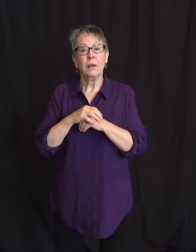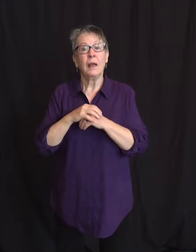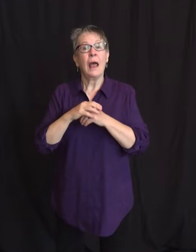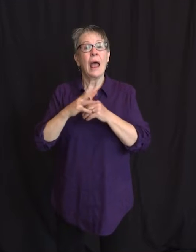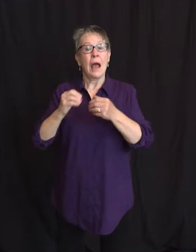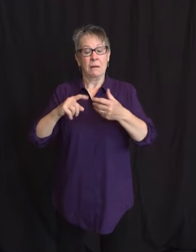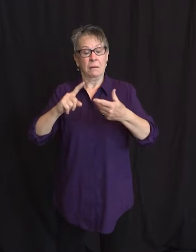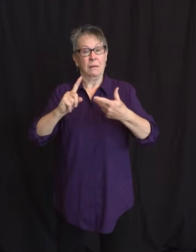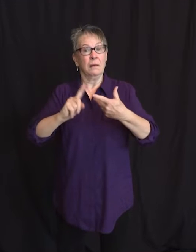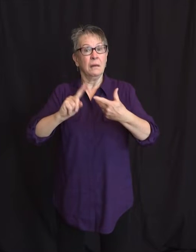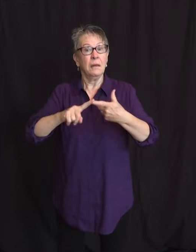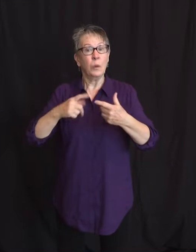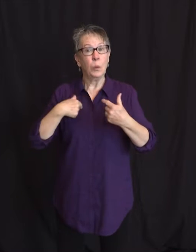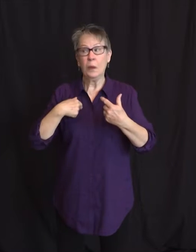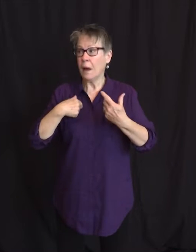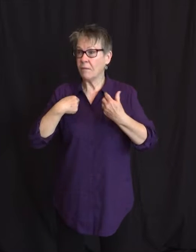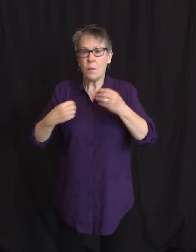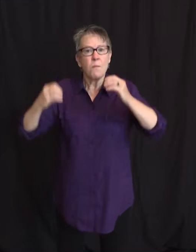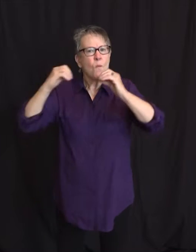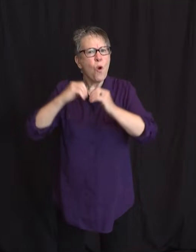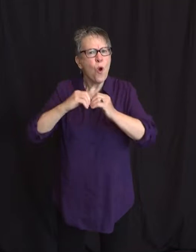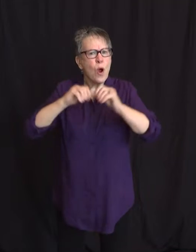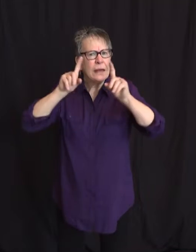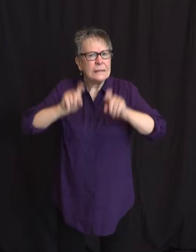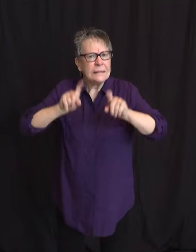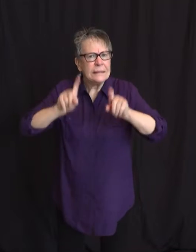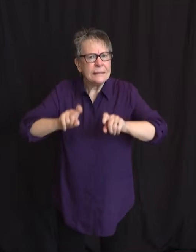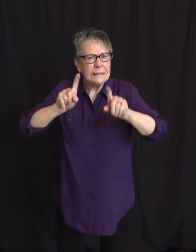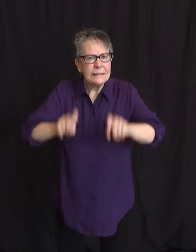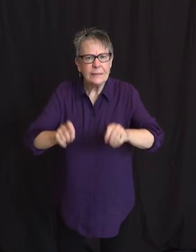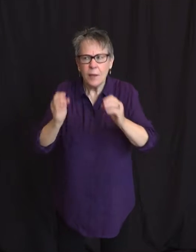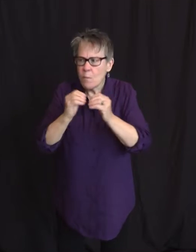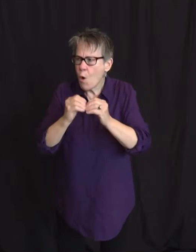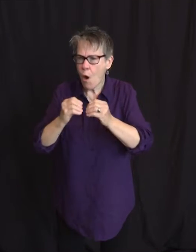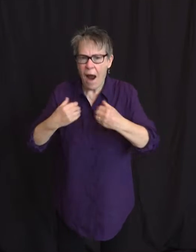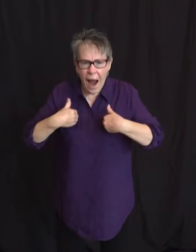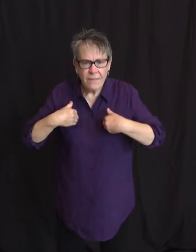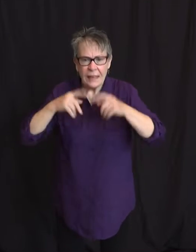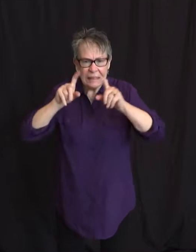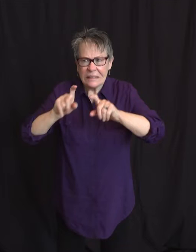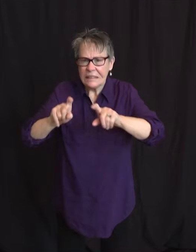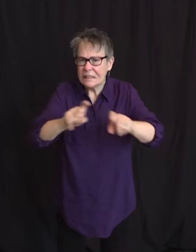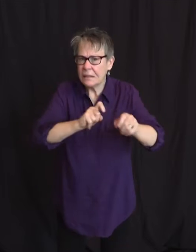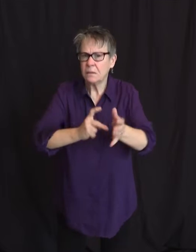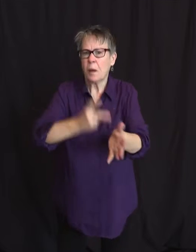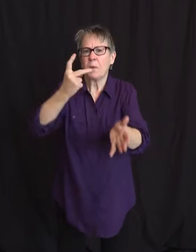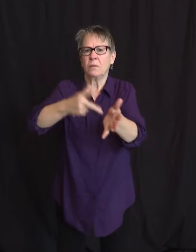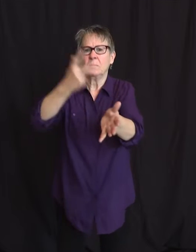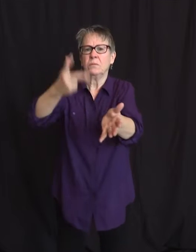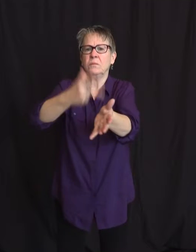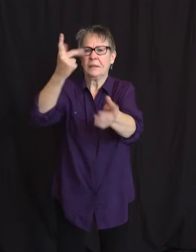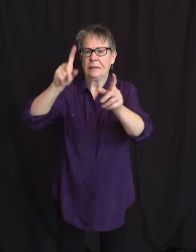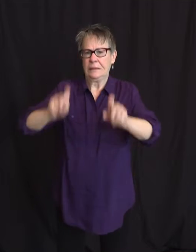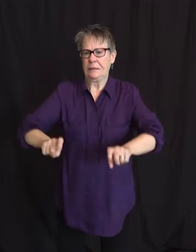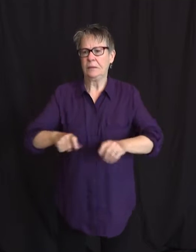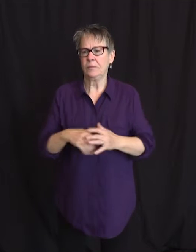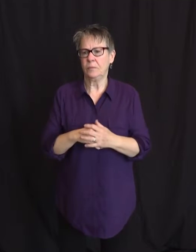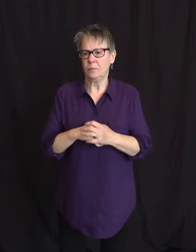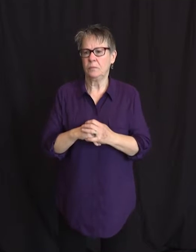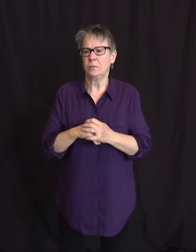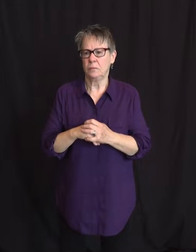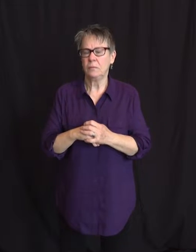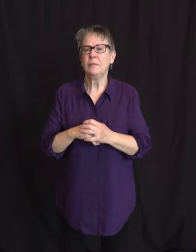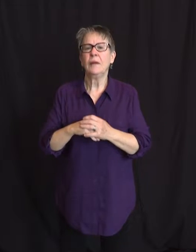3, robust contact tracing. And 4, ensuring safe places where those positively diagnosed